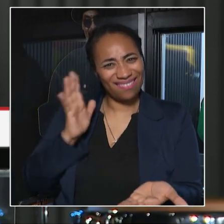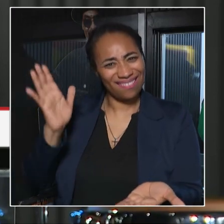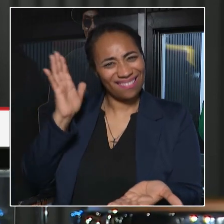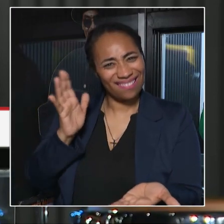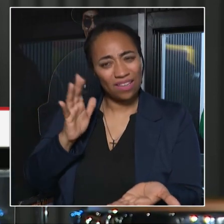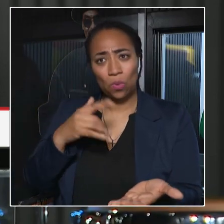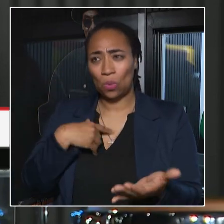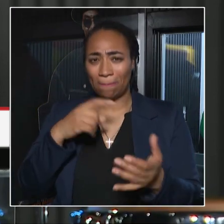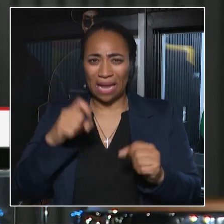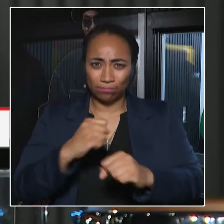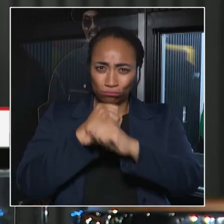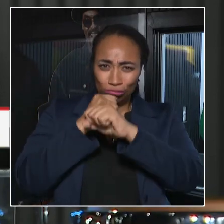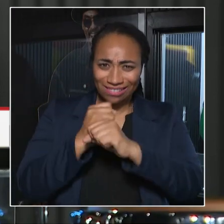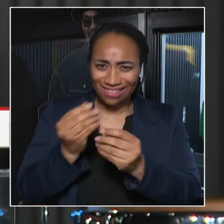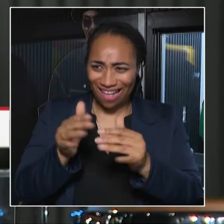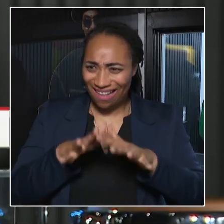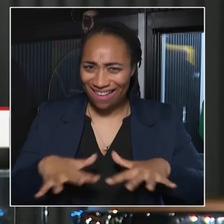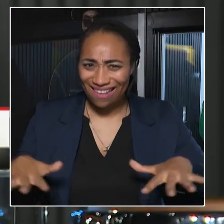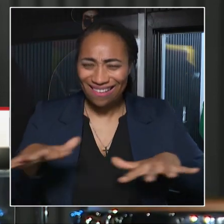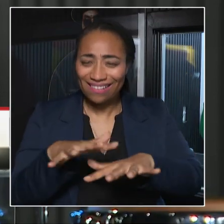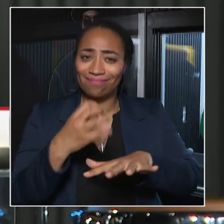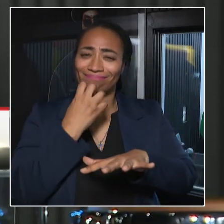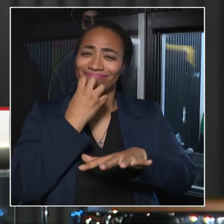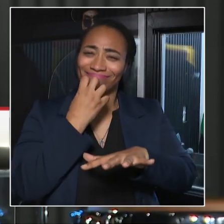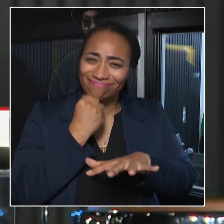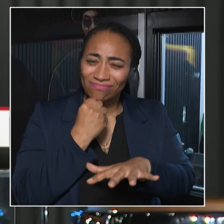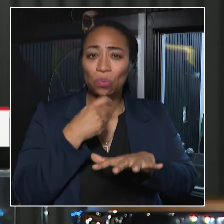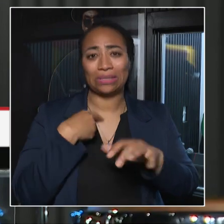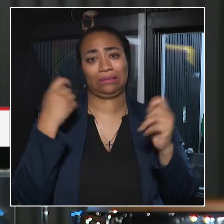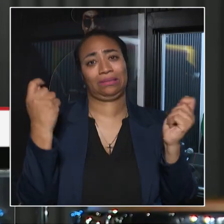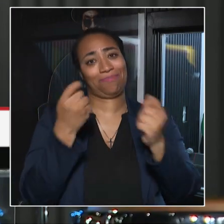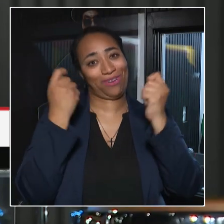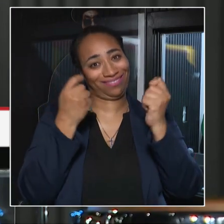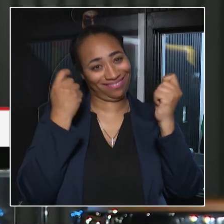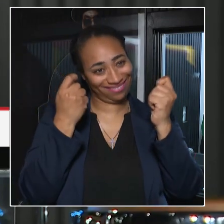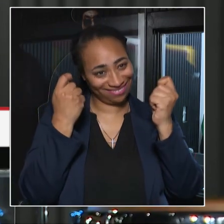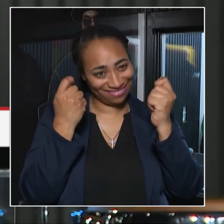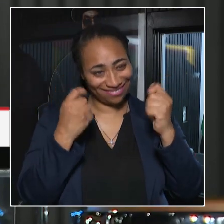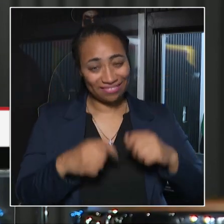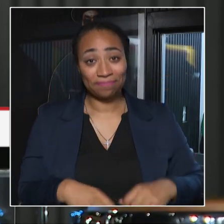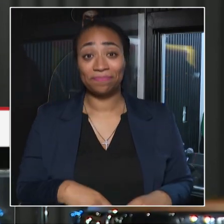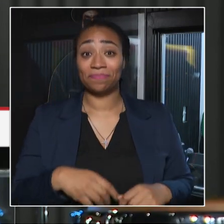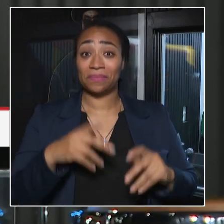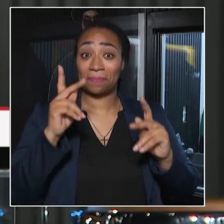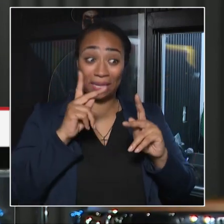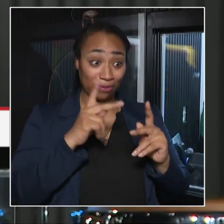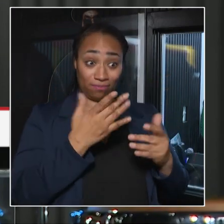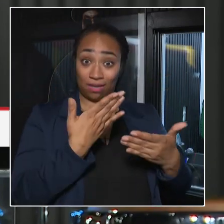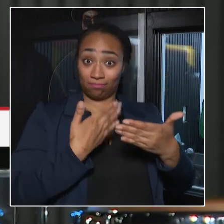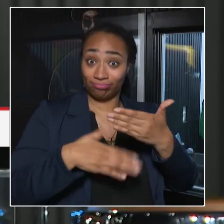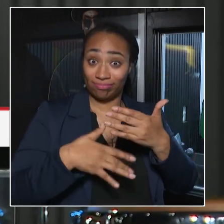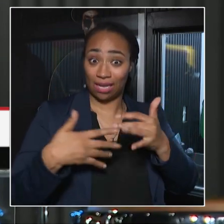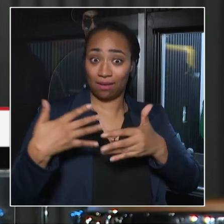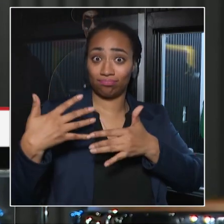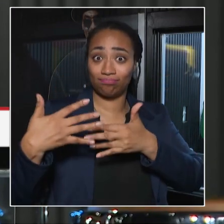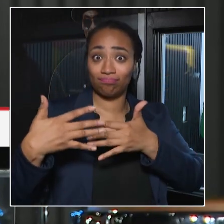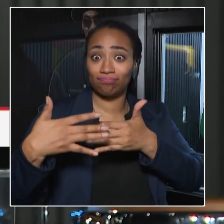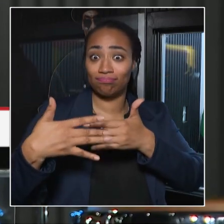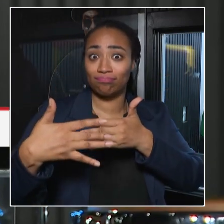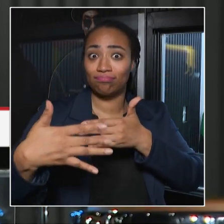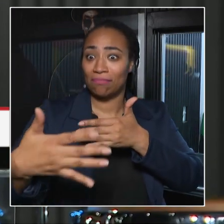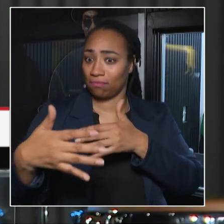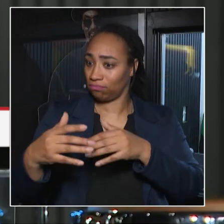land, and the Anacostans living today are also fierce people. And so we're bridging those gaps in the way that only